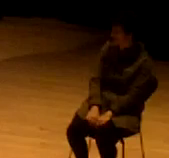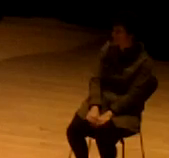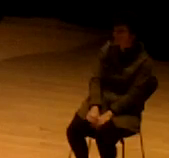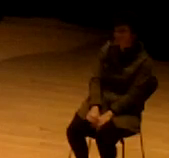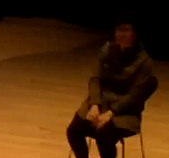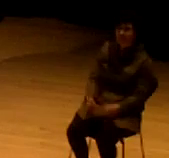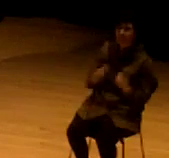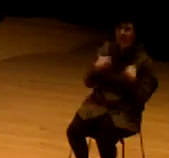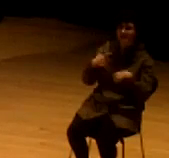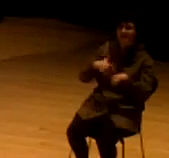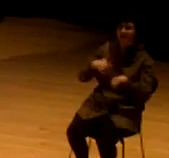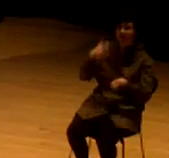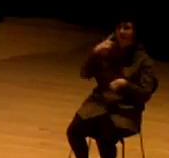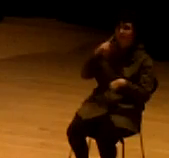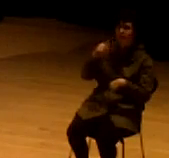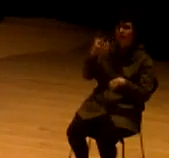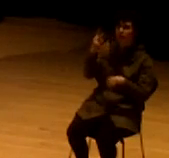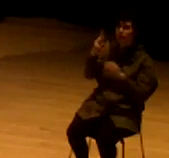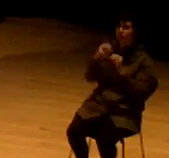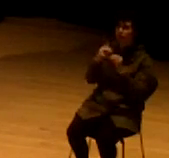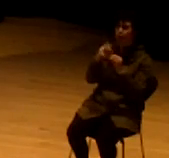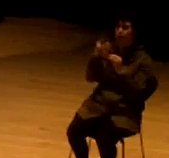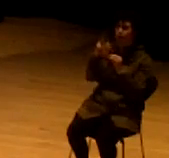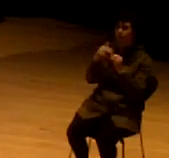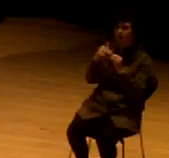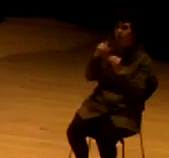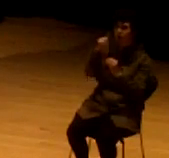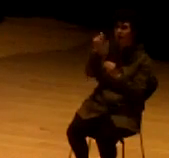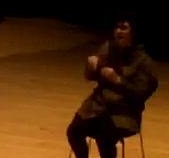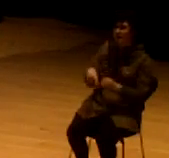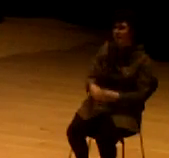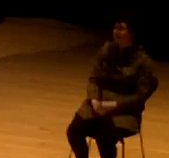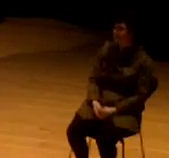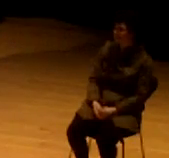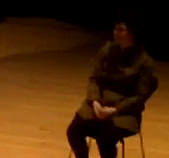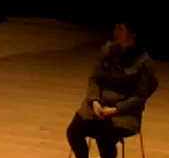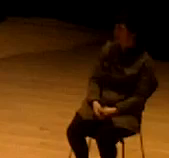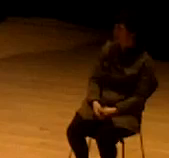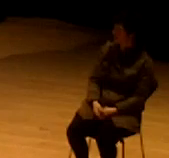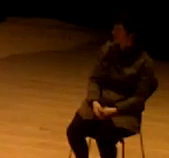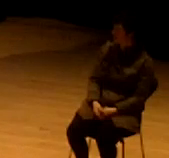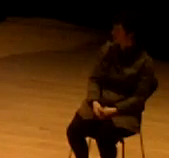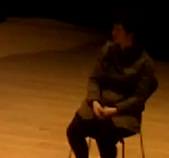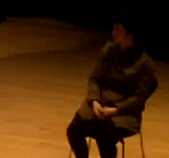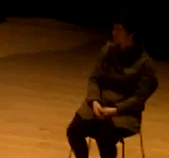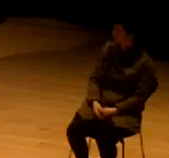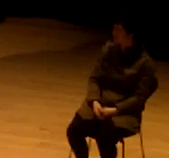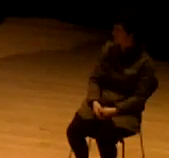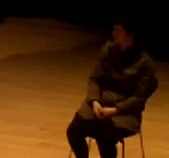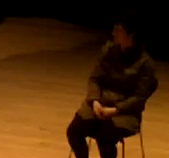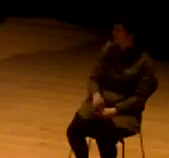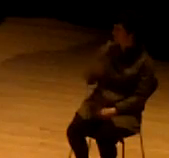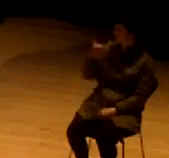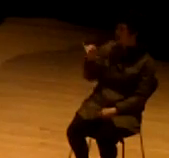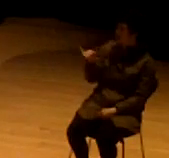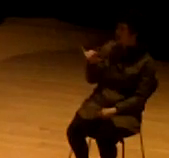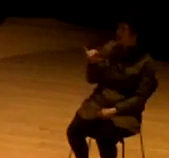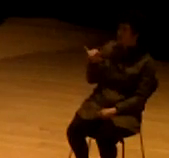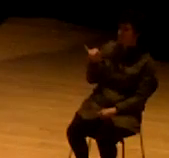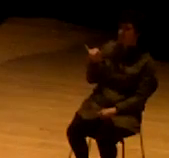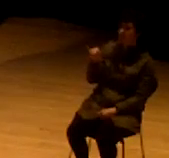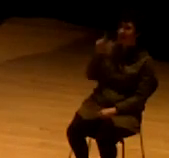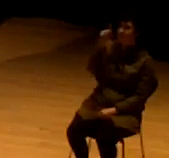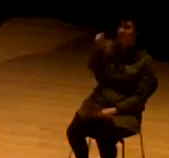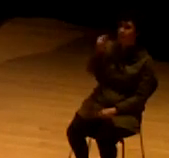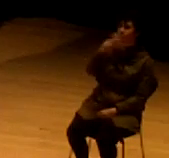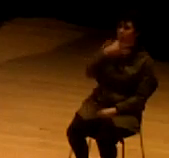time for two last questions. We're going to take one over here. Okay. Julie actually had her hand up, and then we'll take